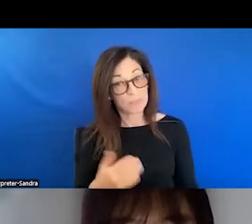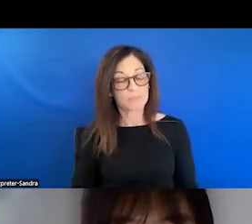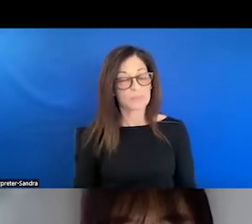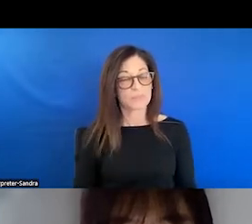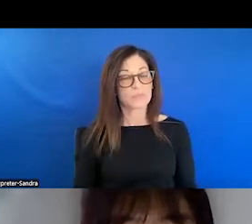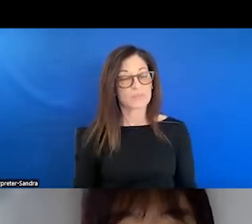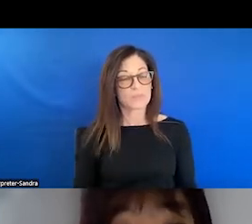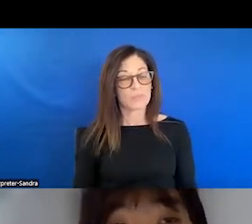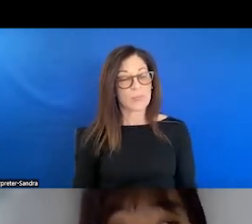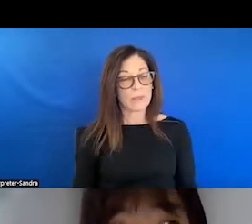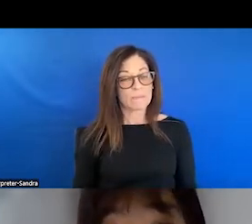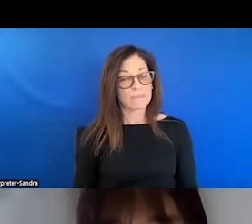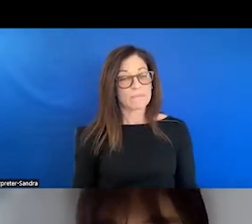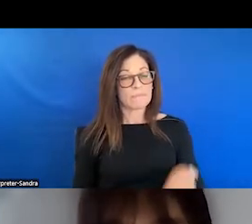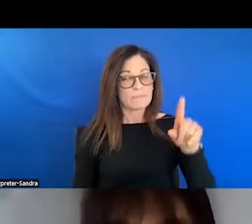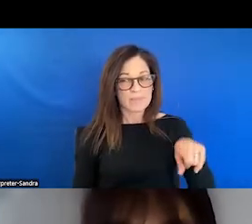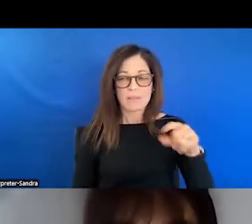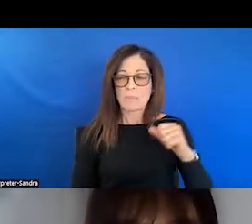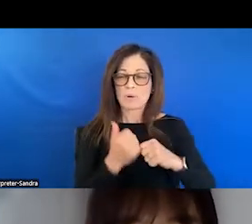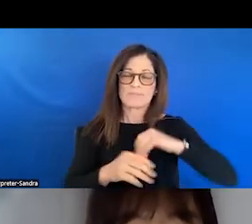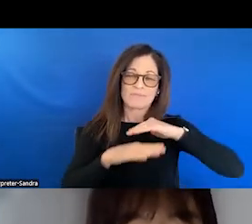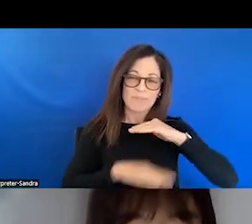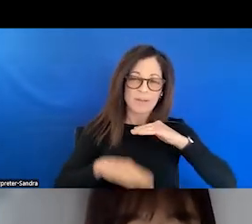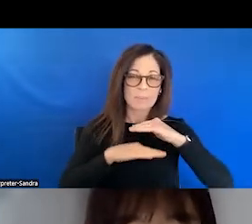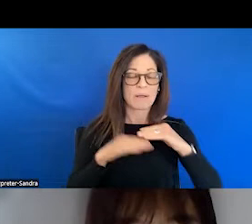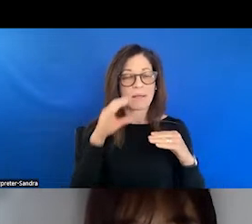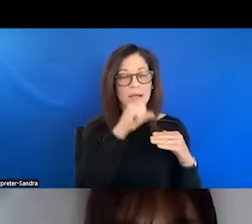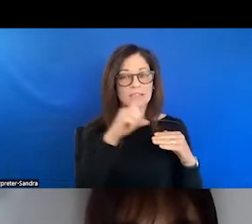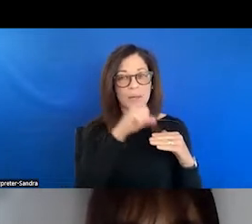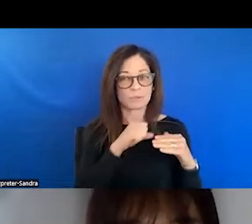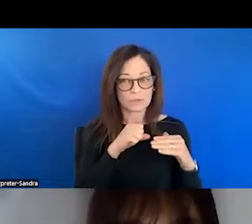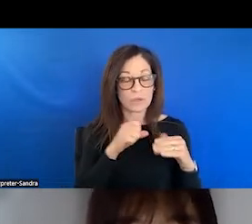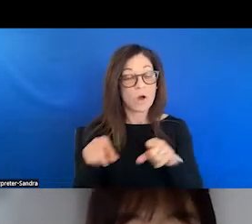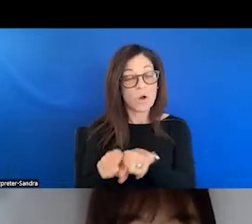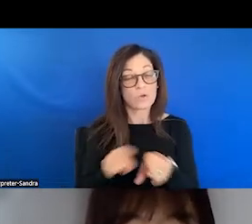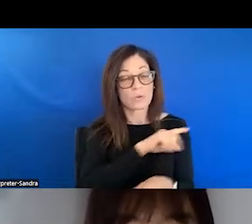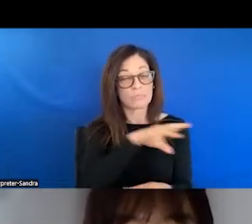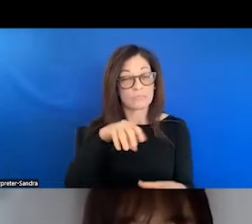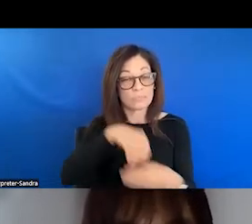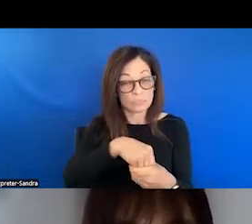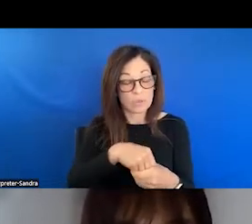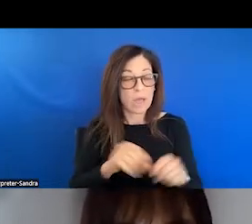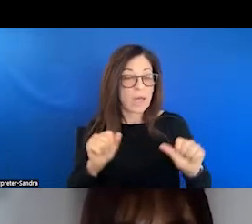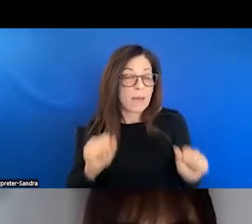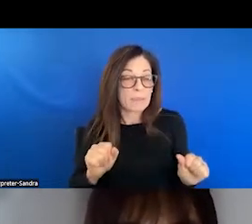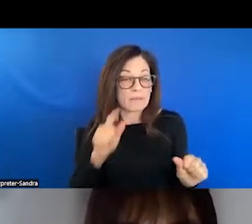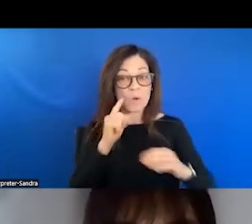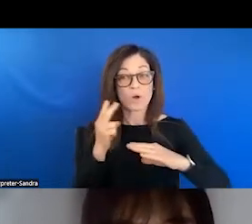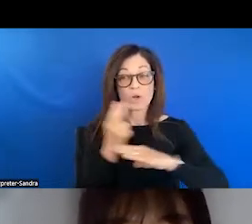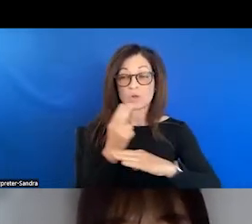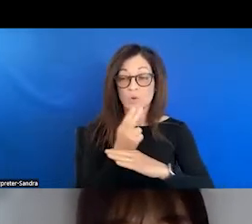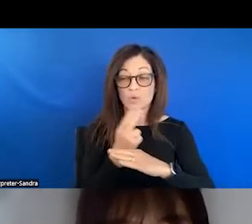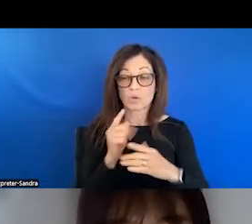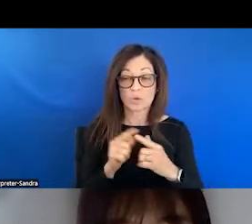the most fundamental assumptions. And then we've also incorporated the ability for users to